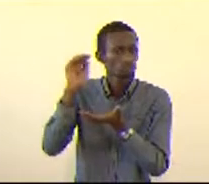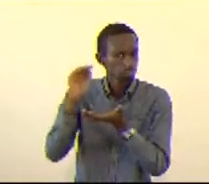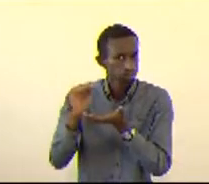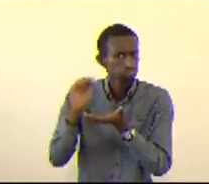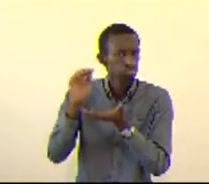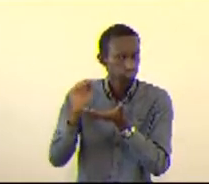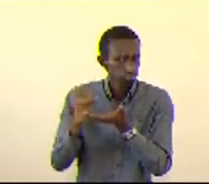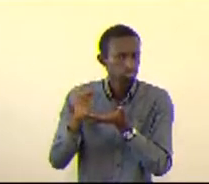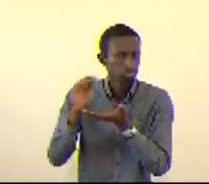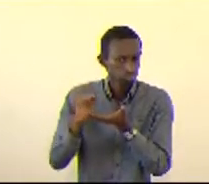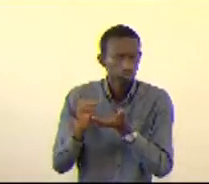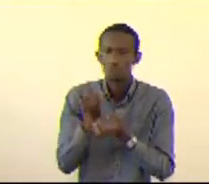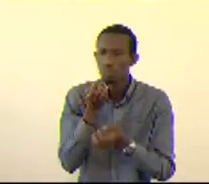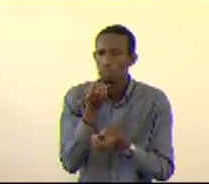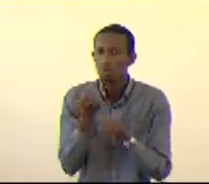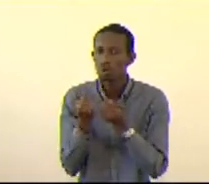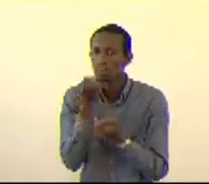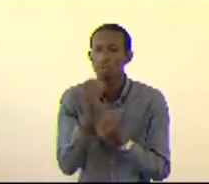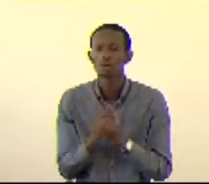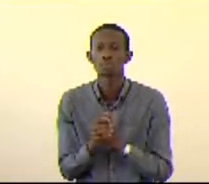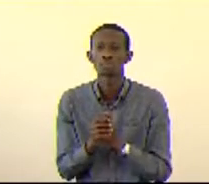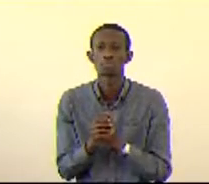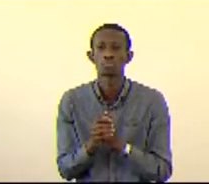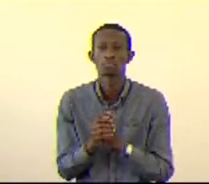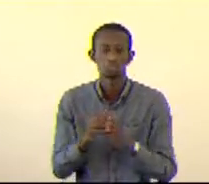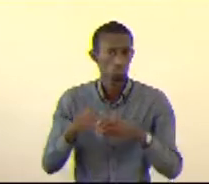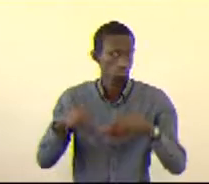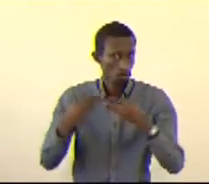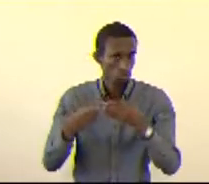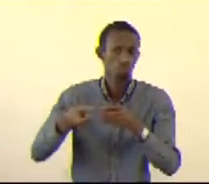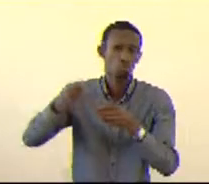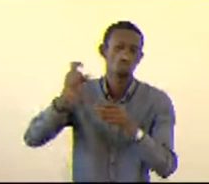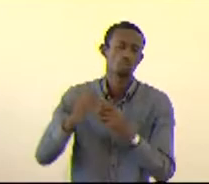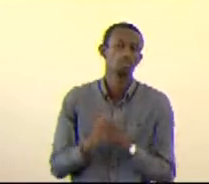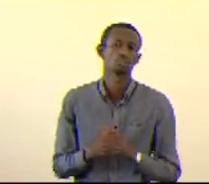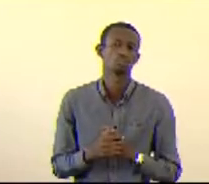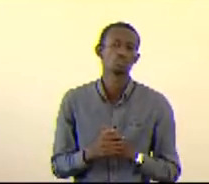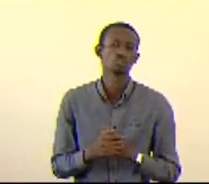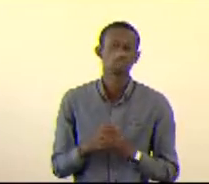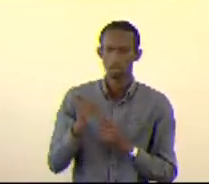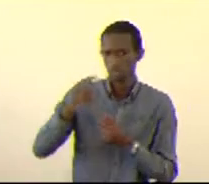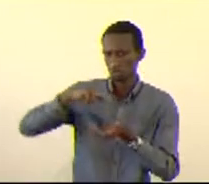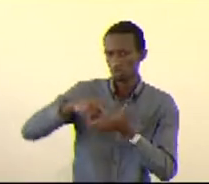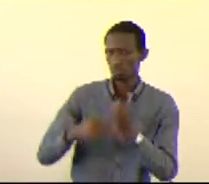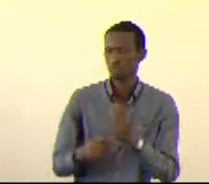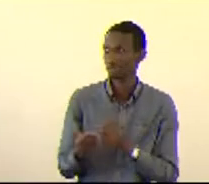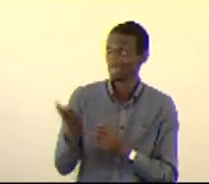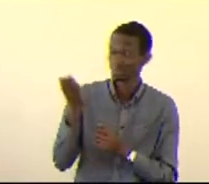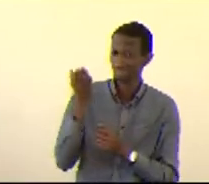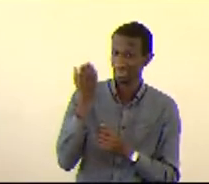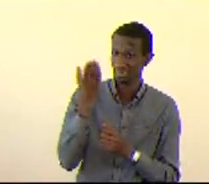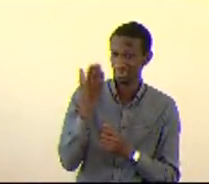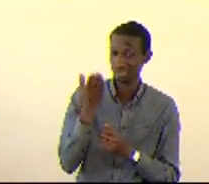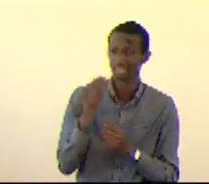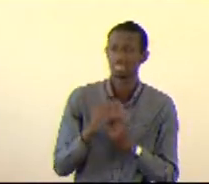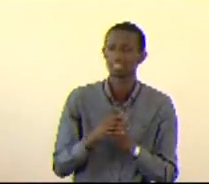increase. And you need more heat to make the temperature of water to do what? To increase. That is why this one will take more time to heat.